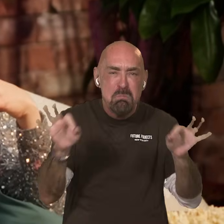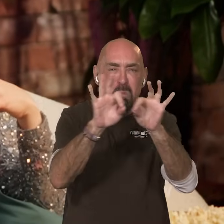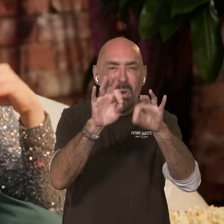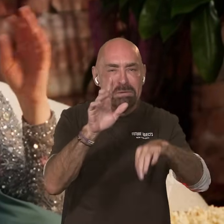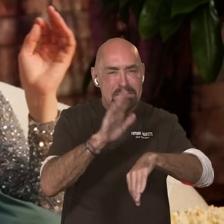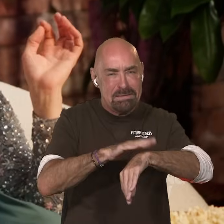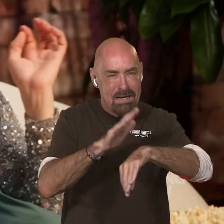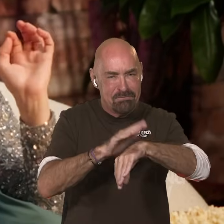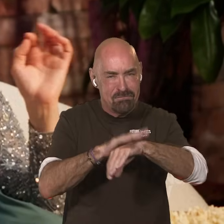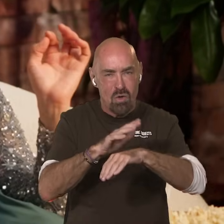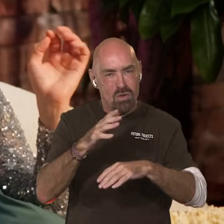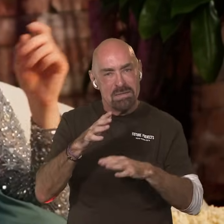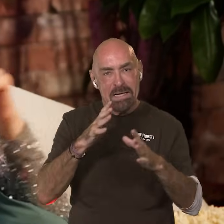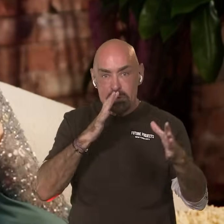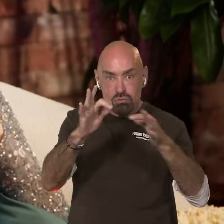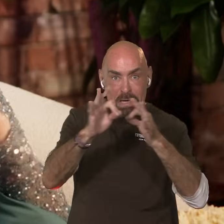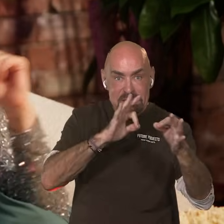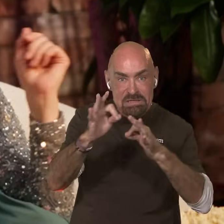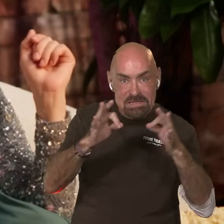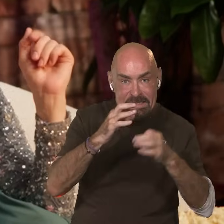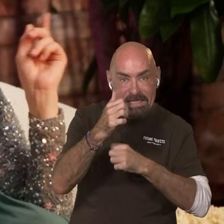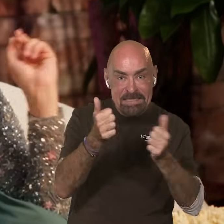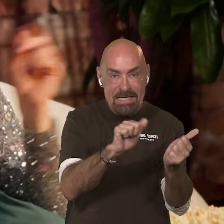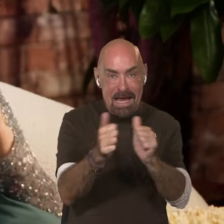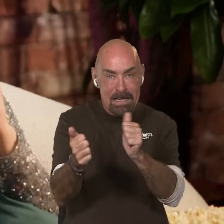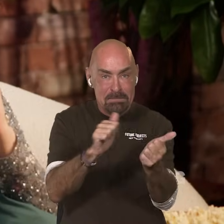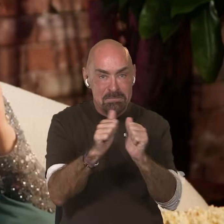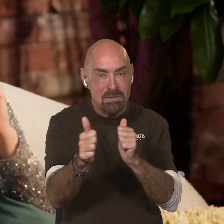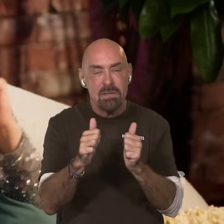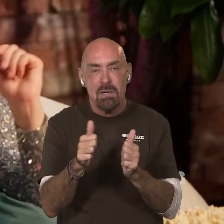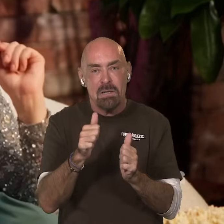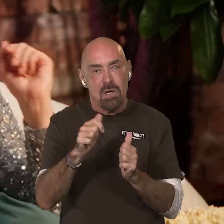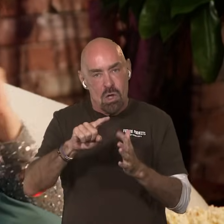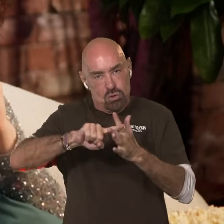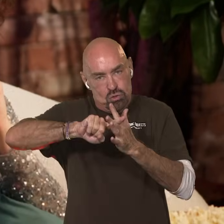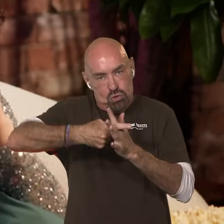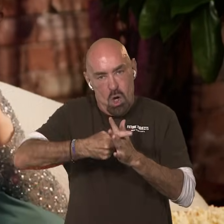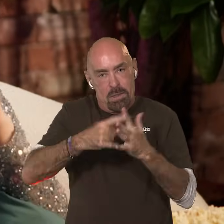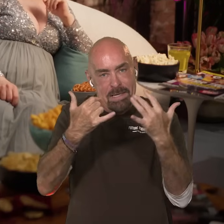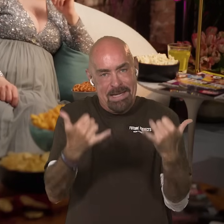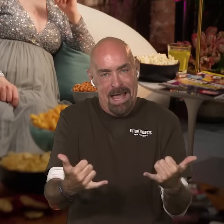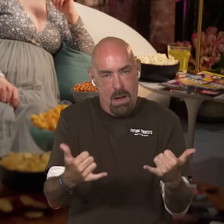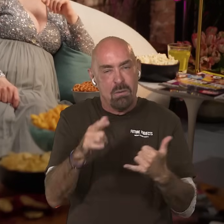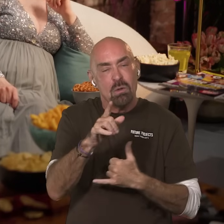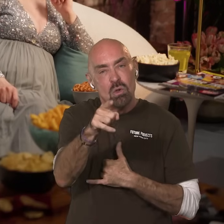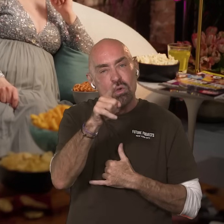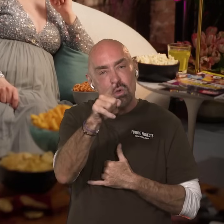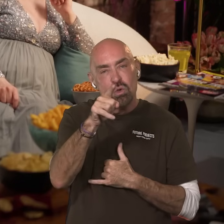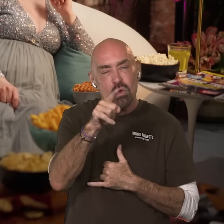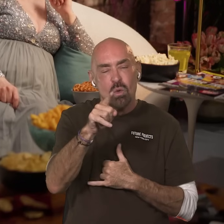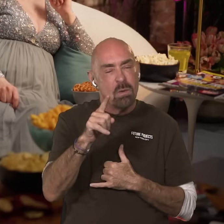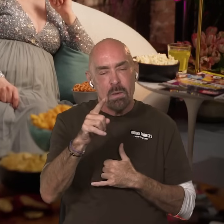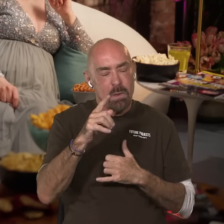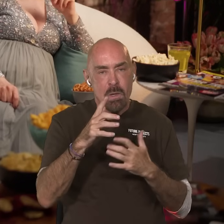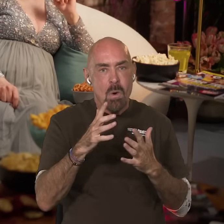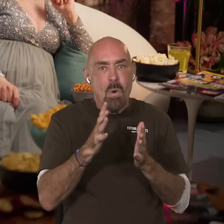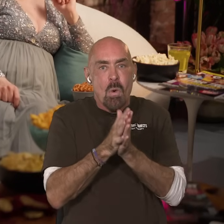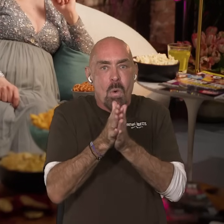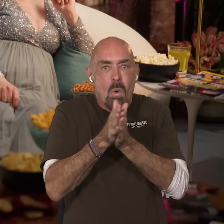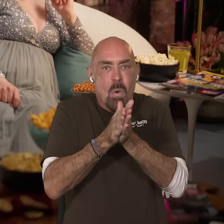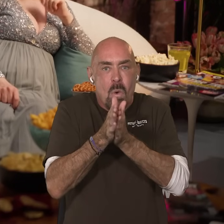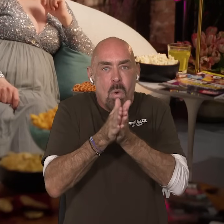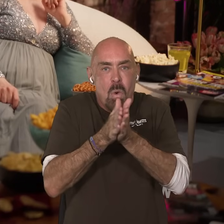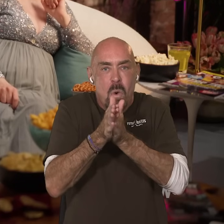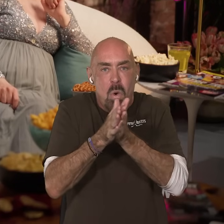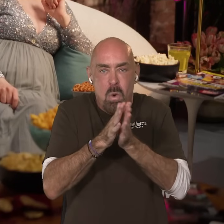games on PC, and we've got so many more to show you today, starting right now. All you turn-based tactics fanatics out there do